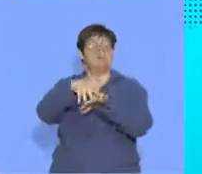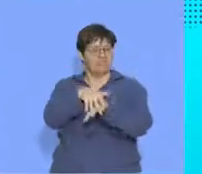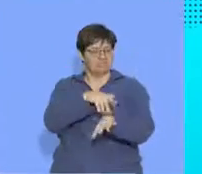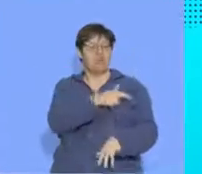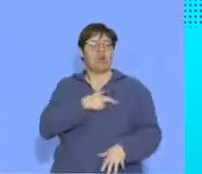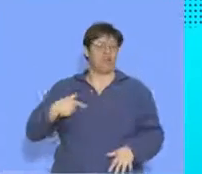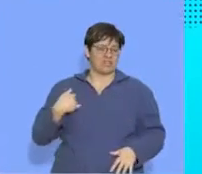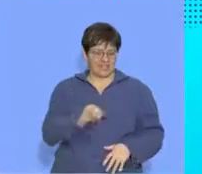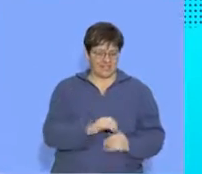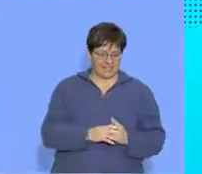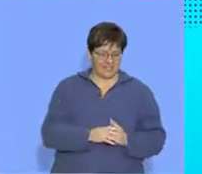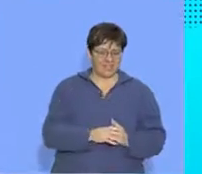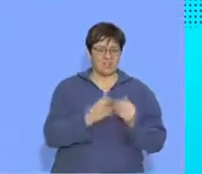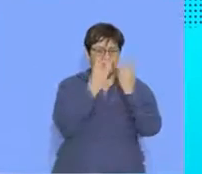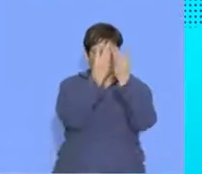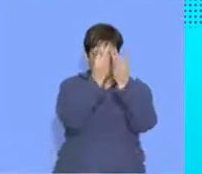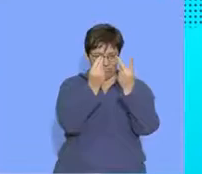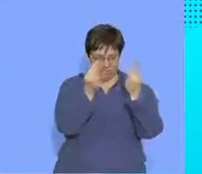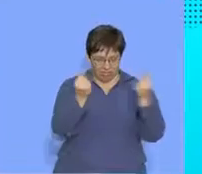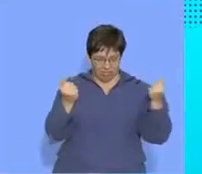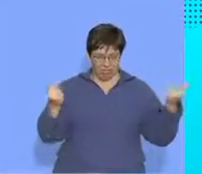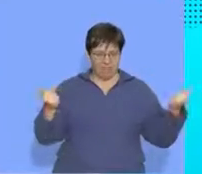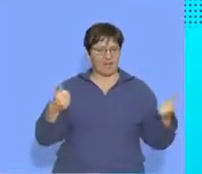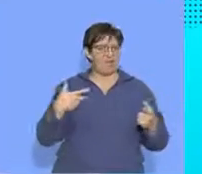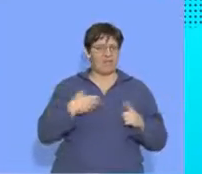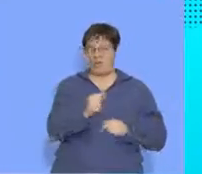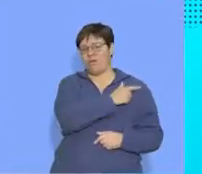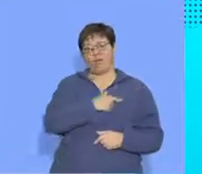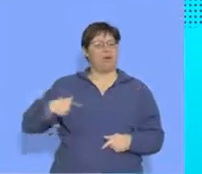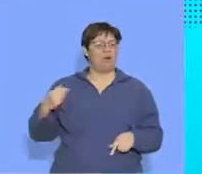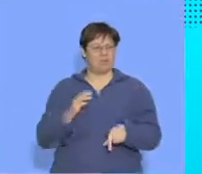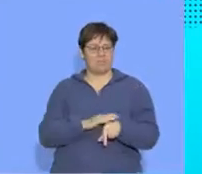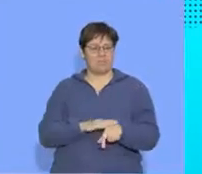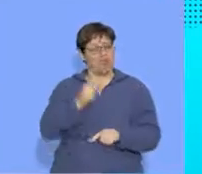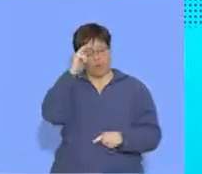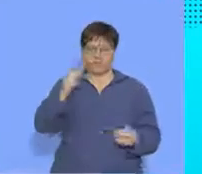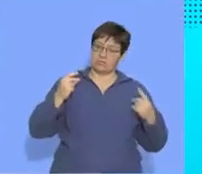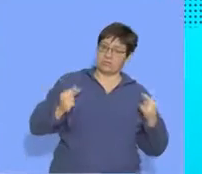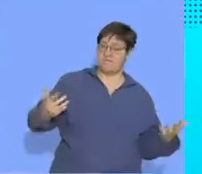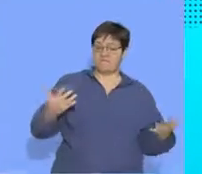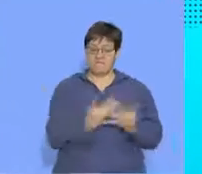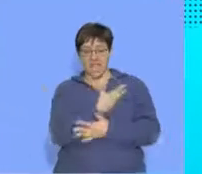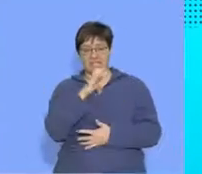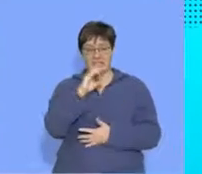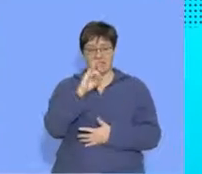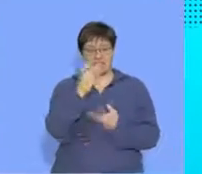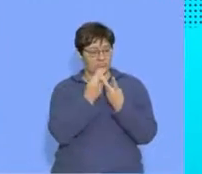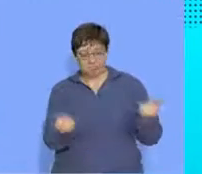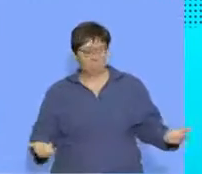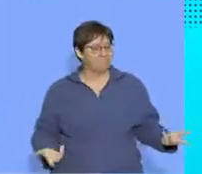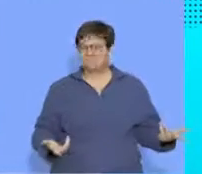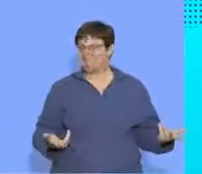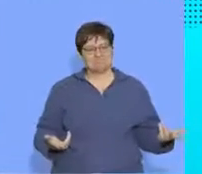its potency took much longer for the CFCs to actually denature